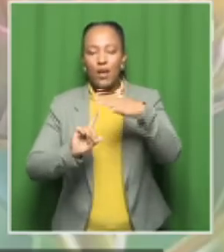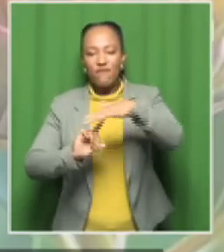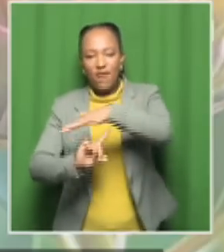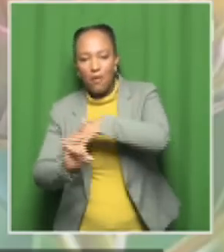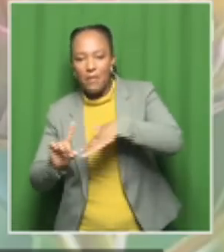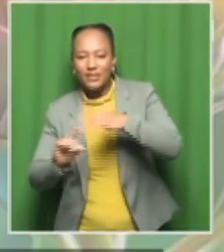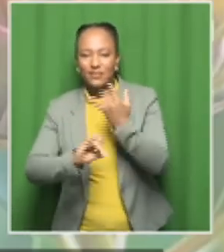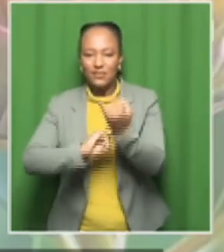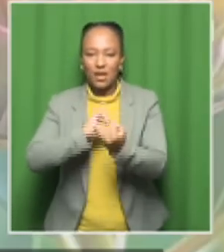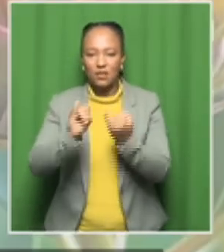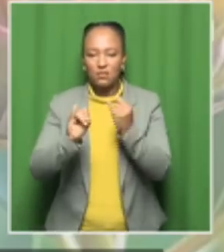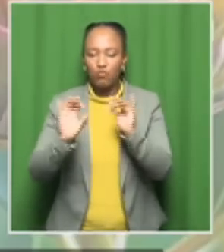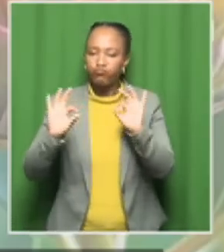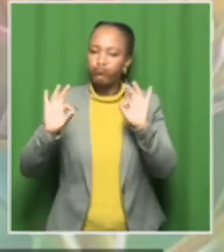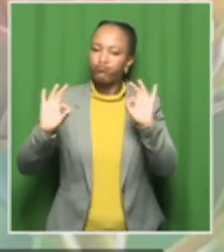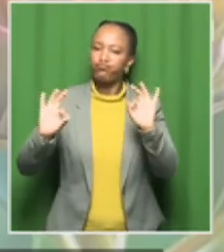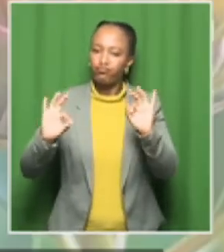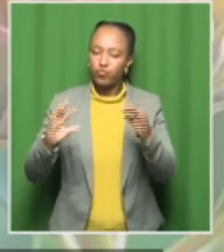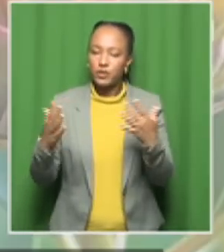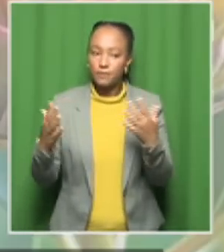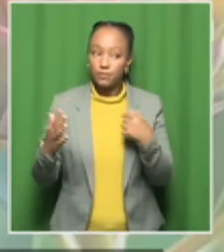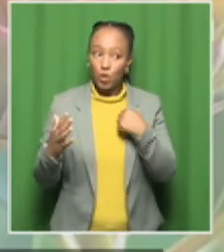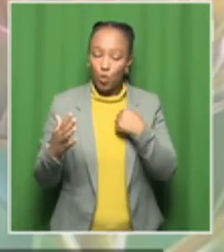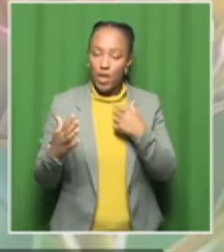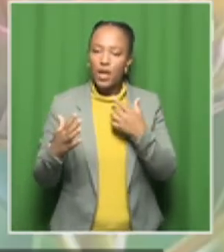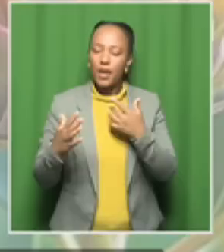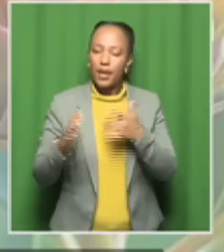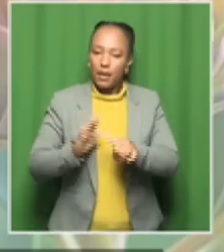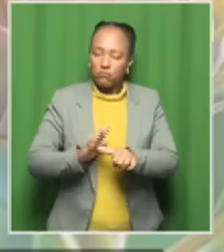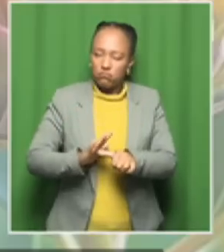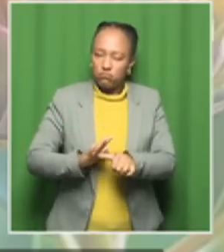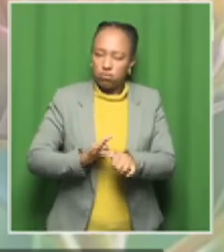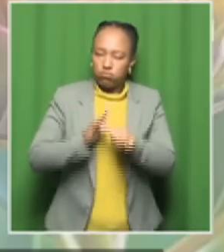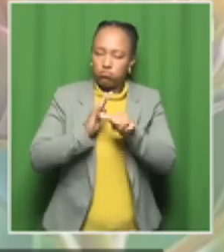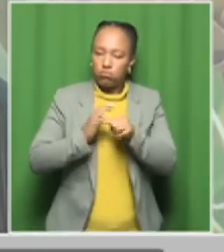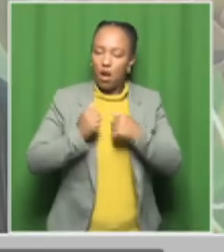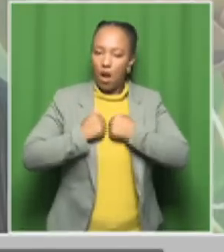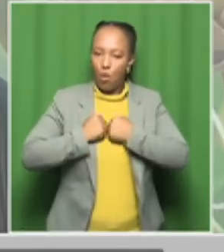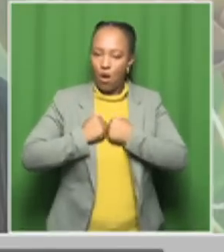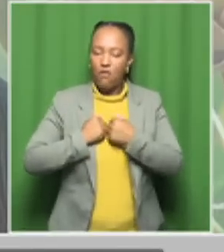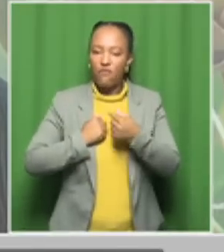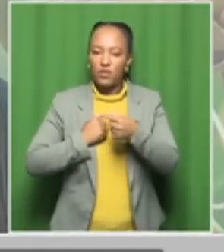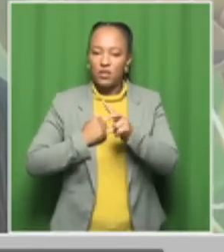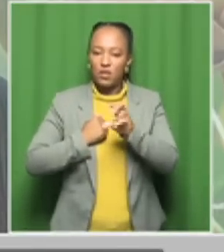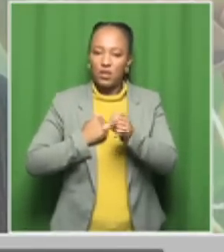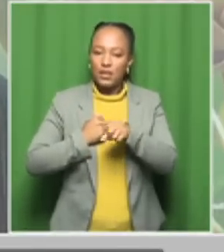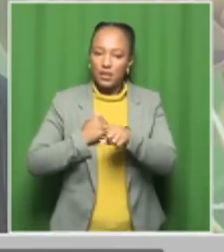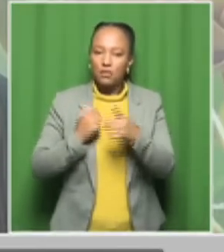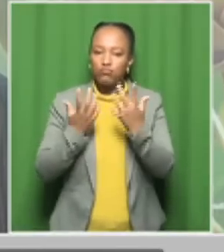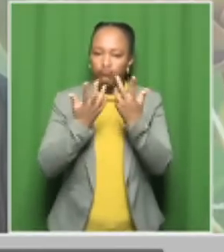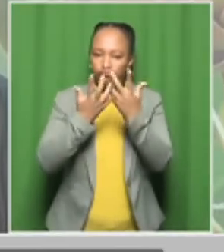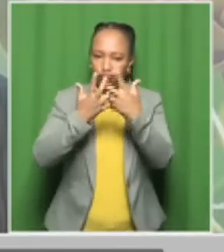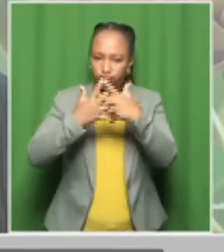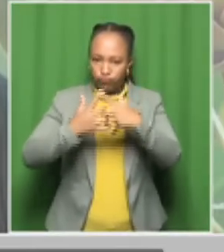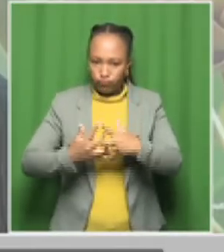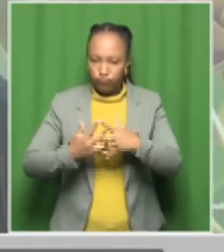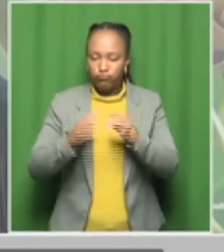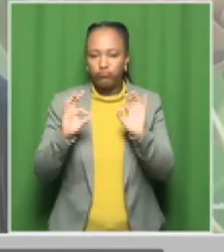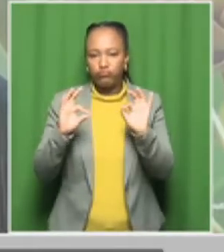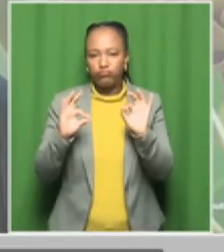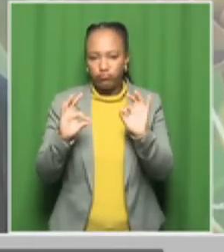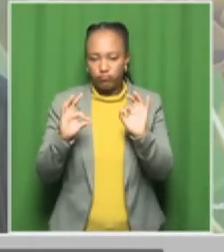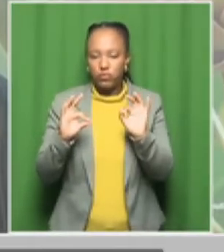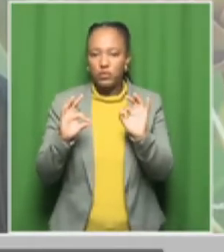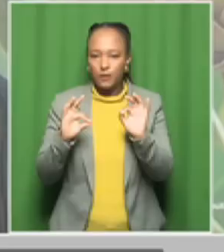environment. So by placing our priorities, therefore, in our presidency of the G20, this is the synergy that we are trying to